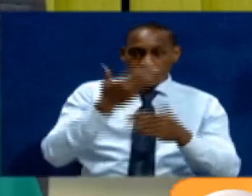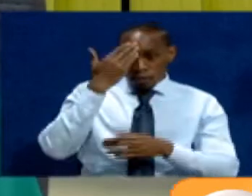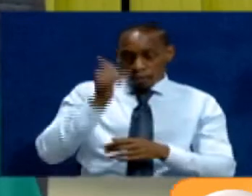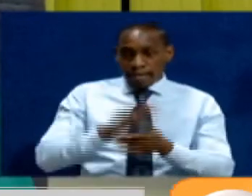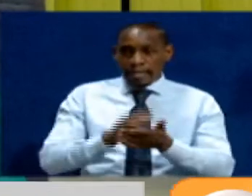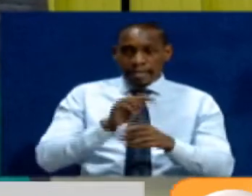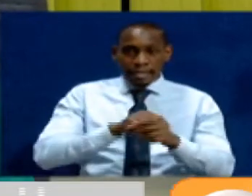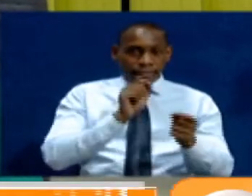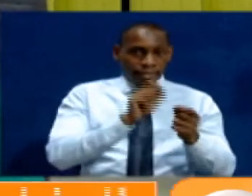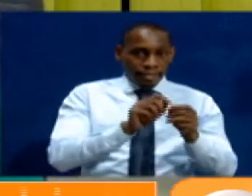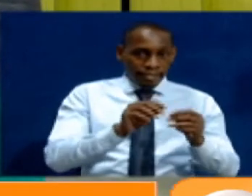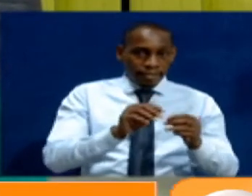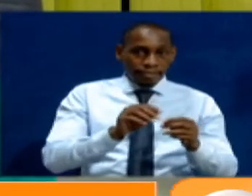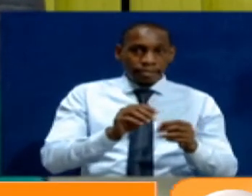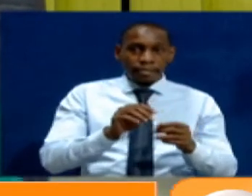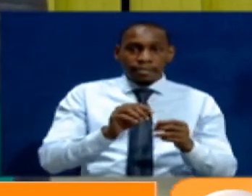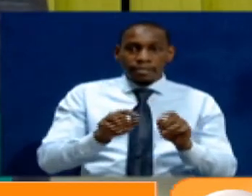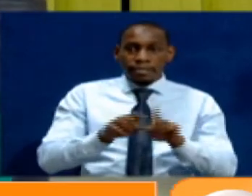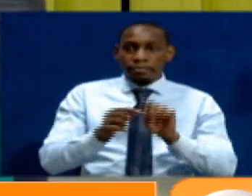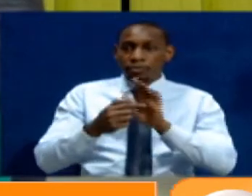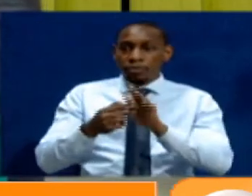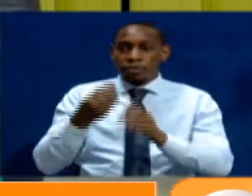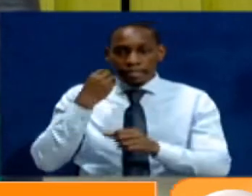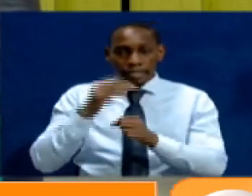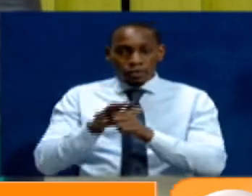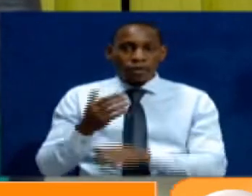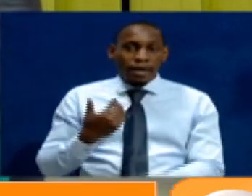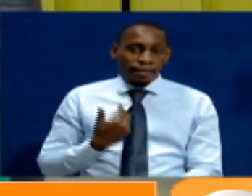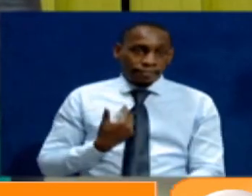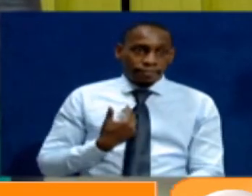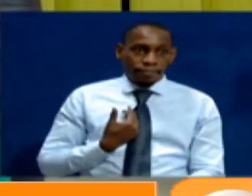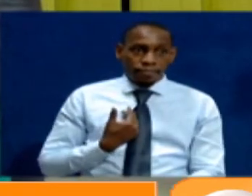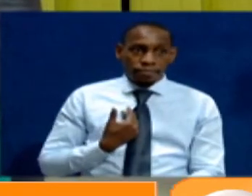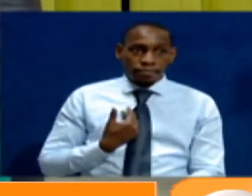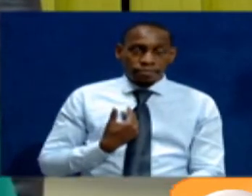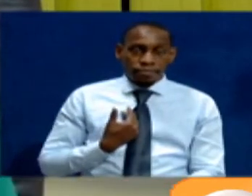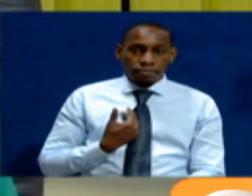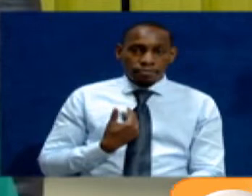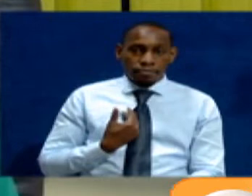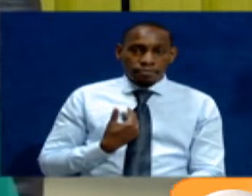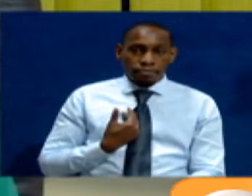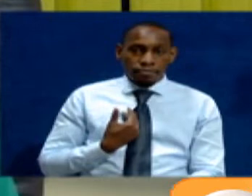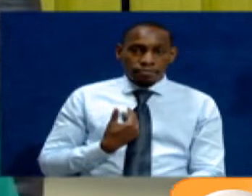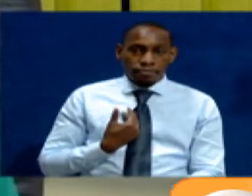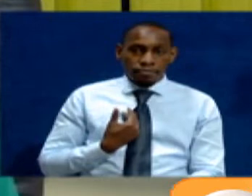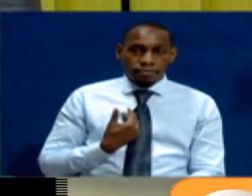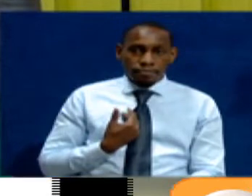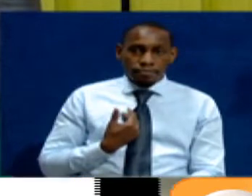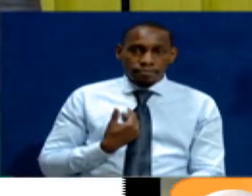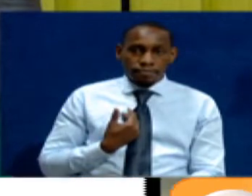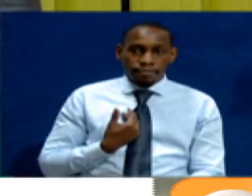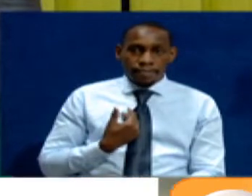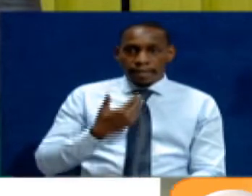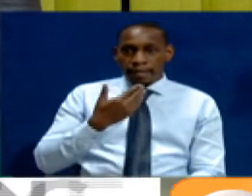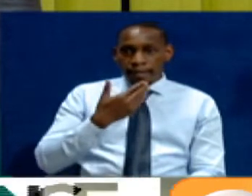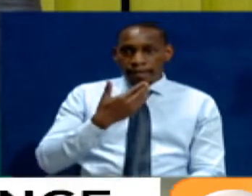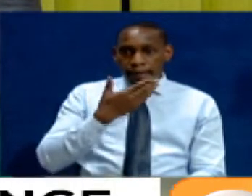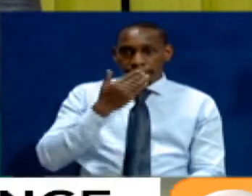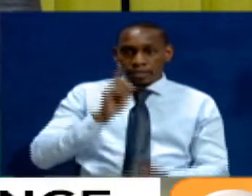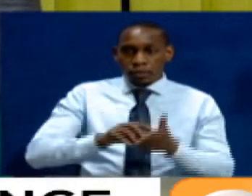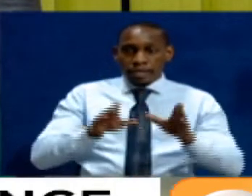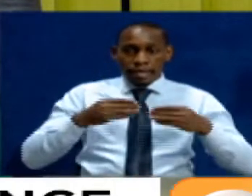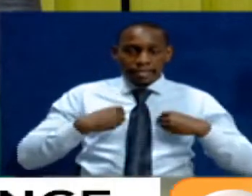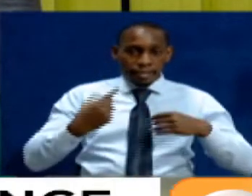even if you get tested and you are proved to have had the virus, there's still some value in getting